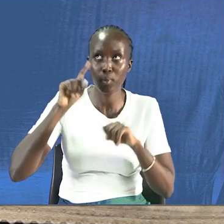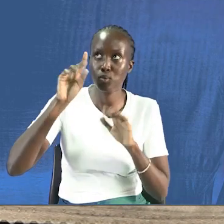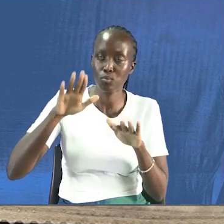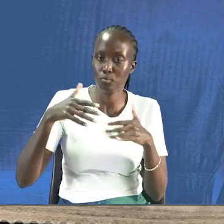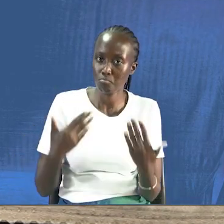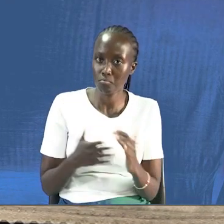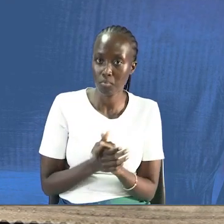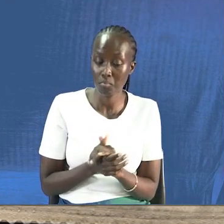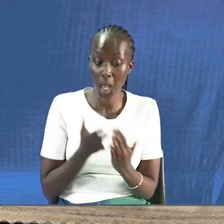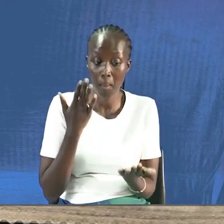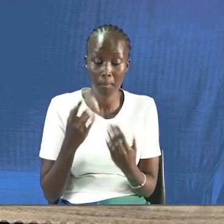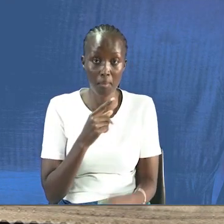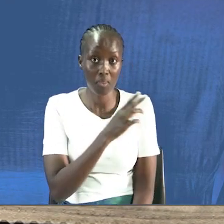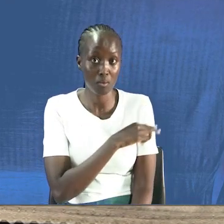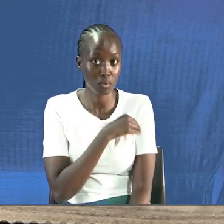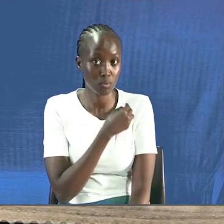hospital